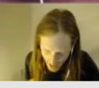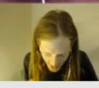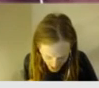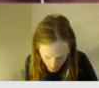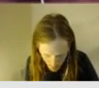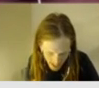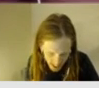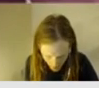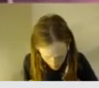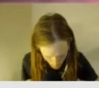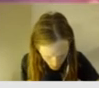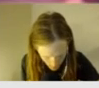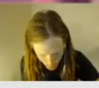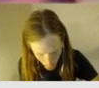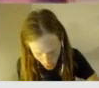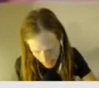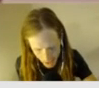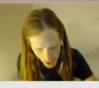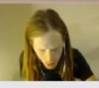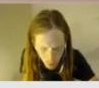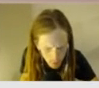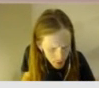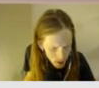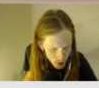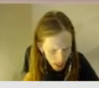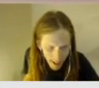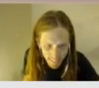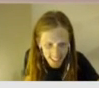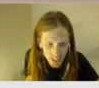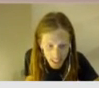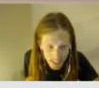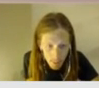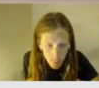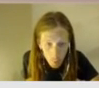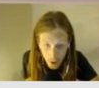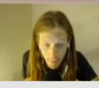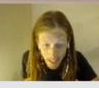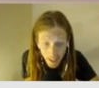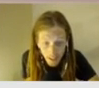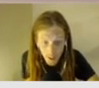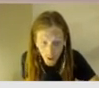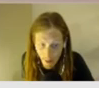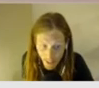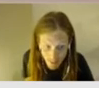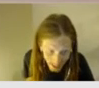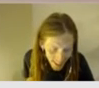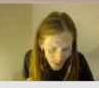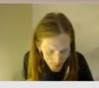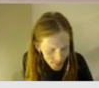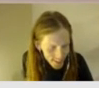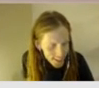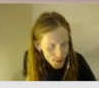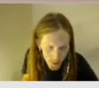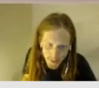I have a camera in my hand and I'm doing it for some sort of a job I have to actually deliver for somebody, or I'm getting paid or